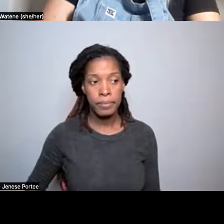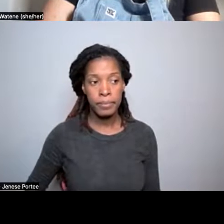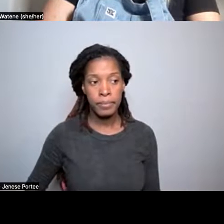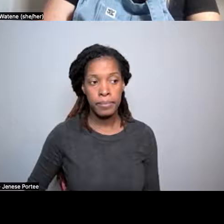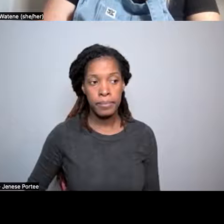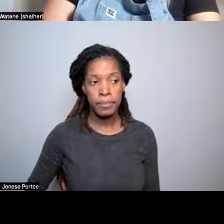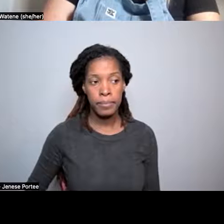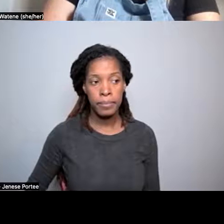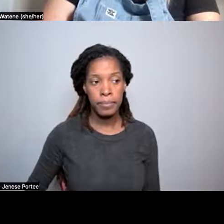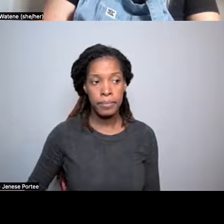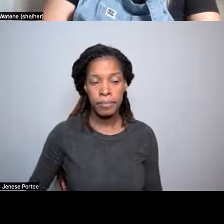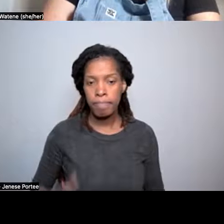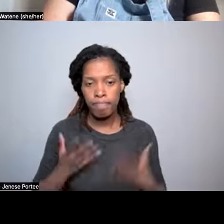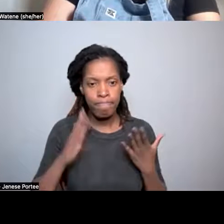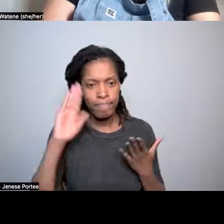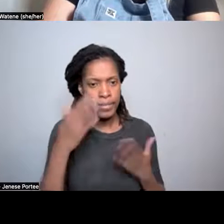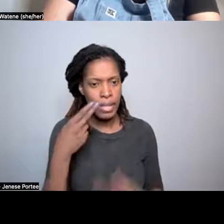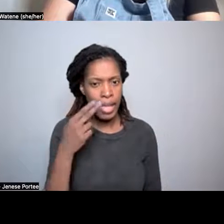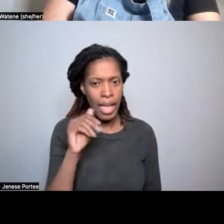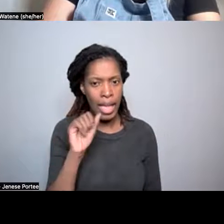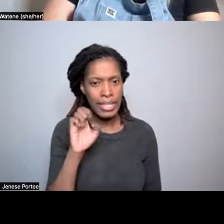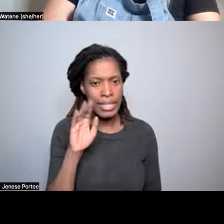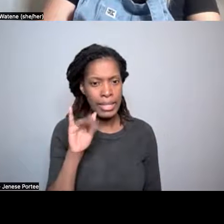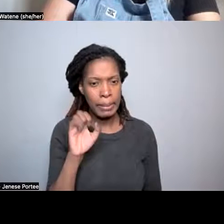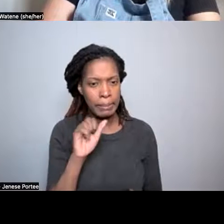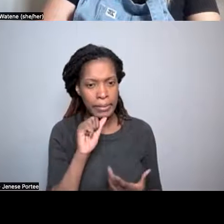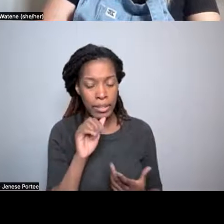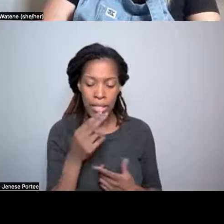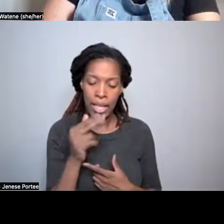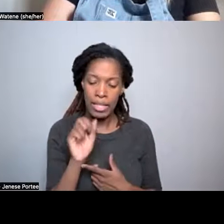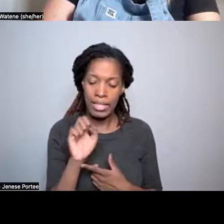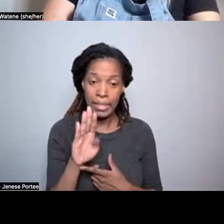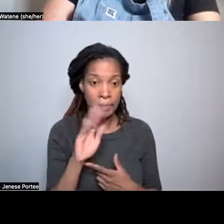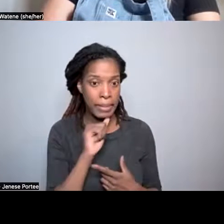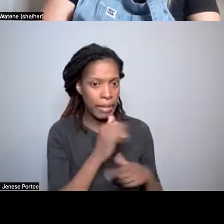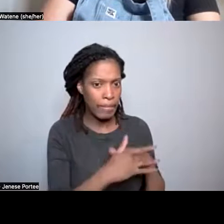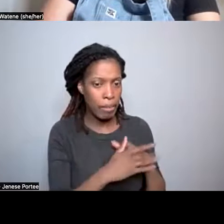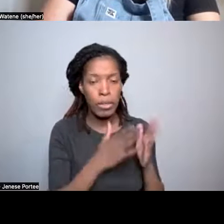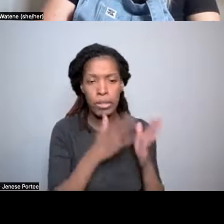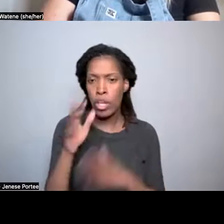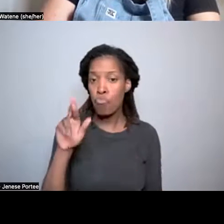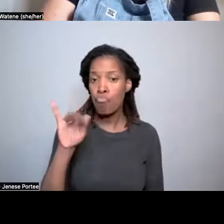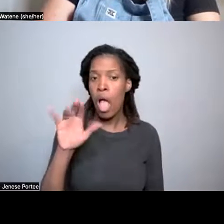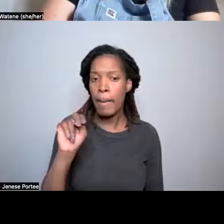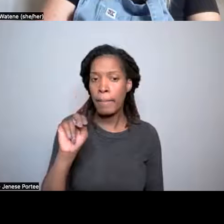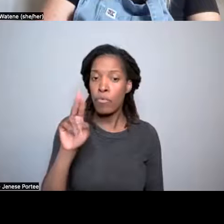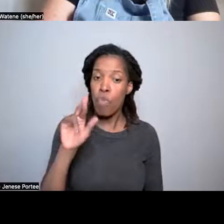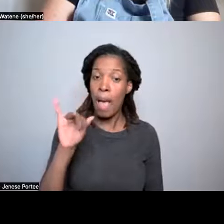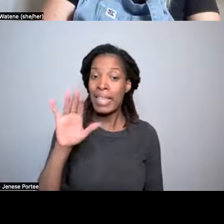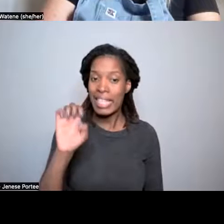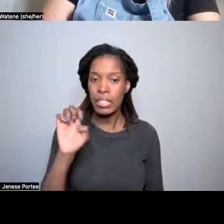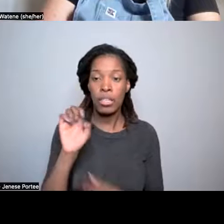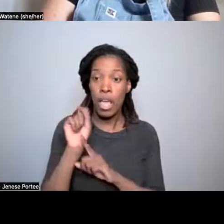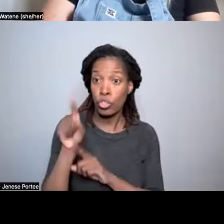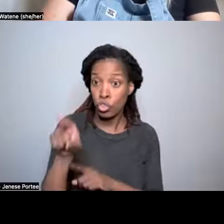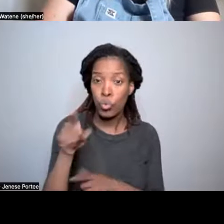I will go ahead and go to Robbie. Robbie, what is something you want to be remembered for regarding your advocacy?